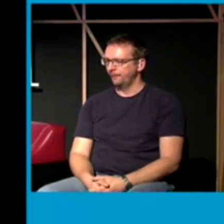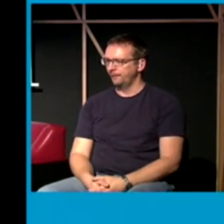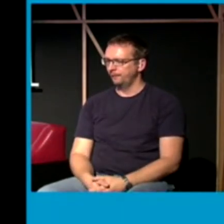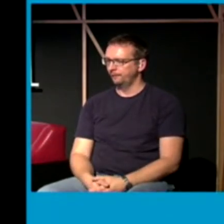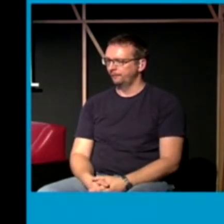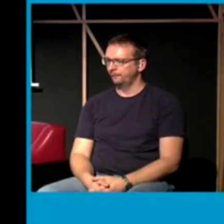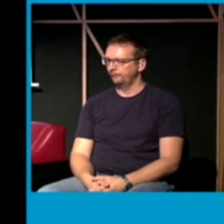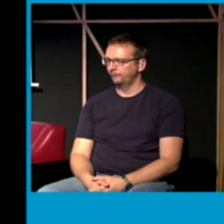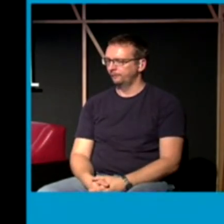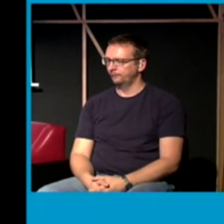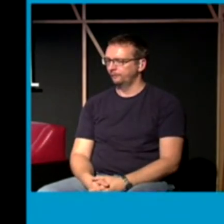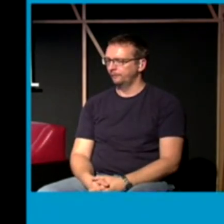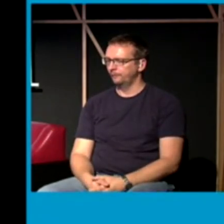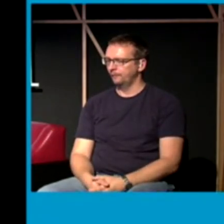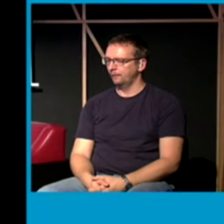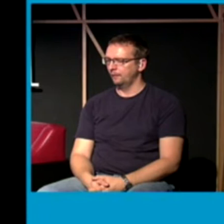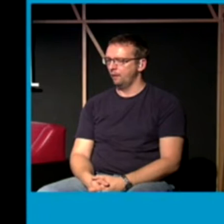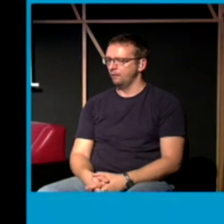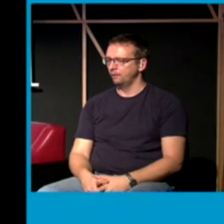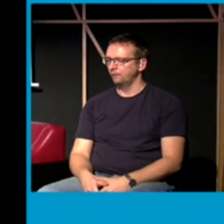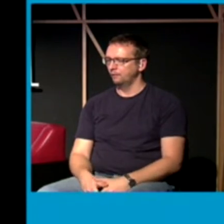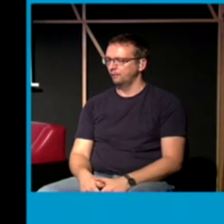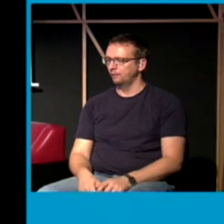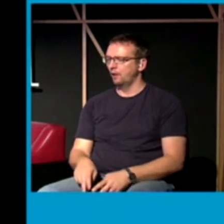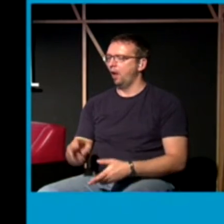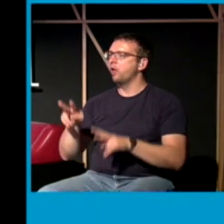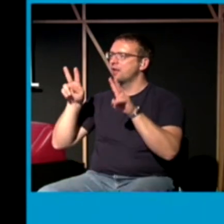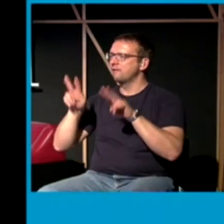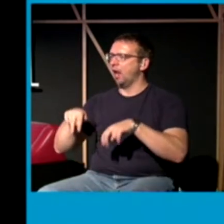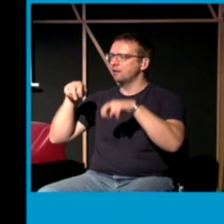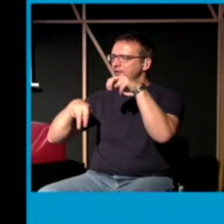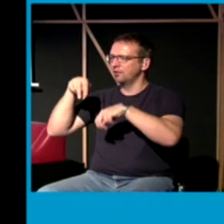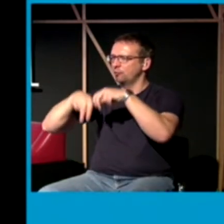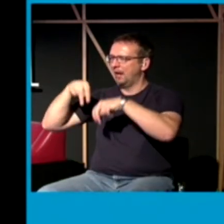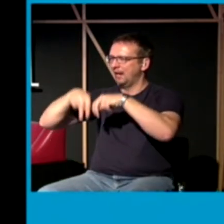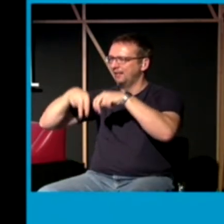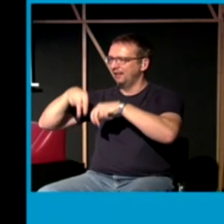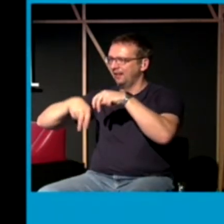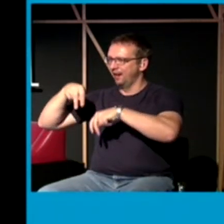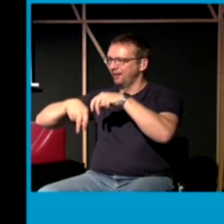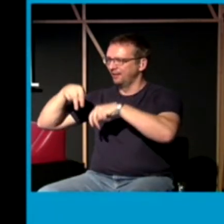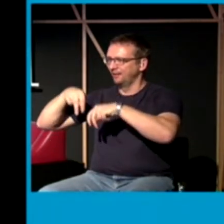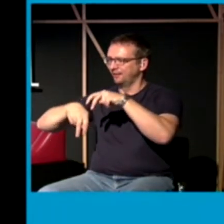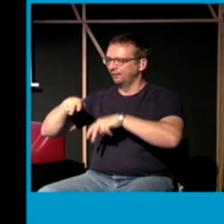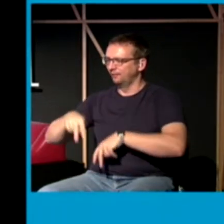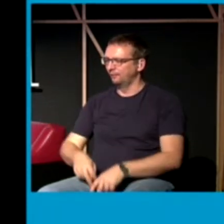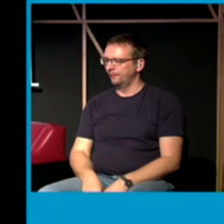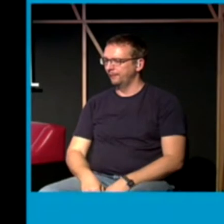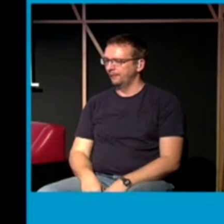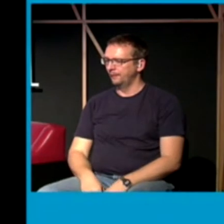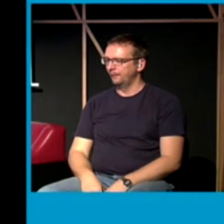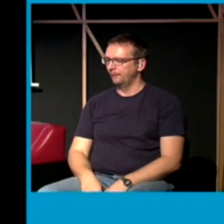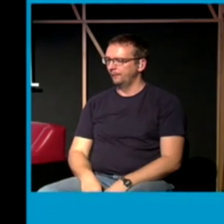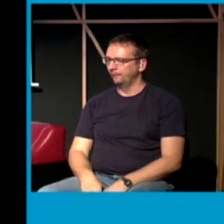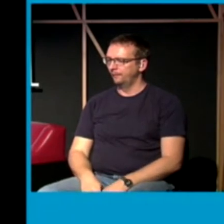Apoel Nicosia fans in the southeast corner of Wembley Stadium this evening. A lot of them in bright orange twirling scarves above their heads.